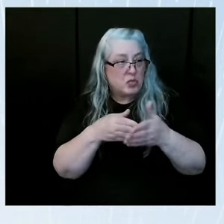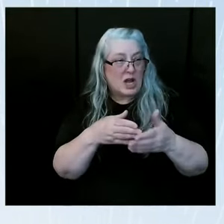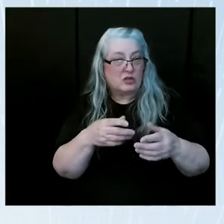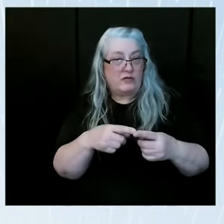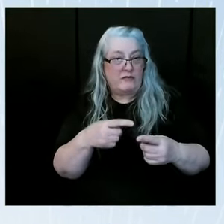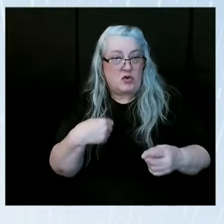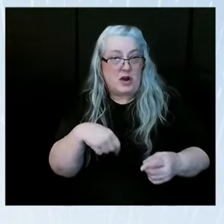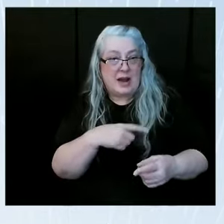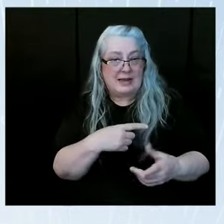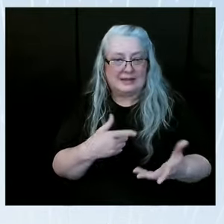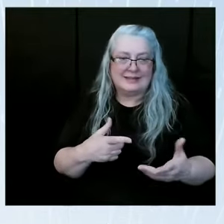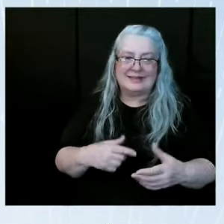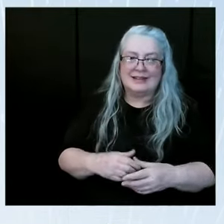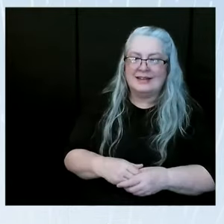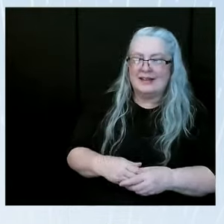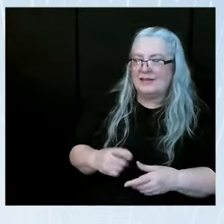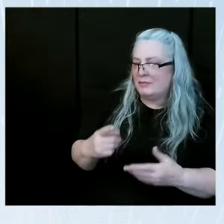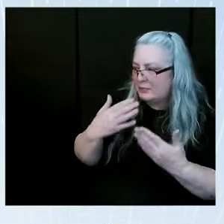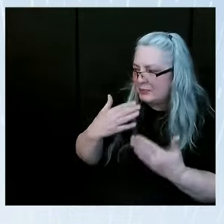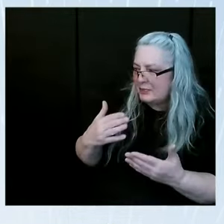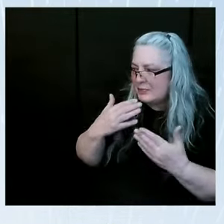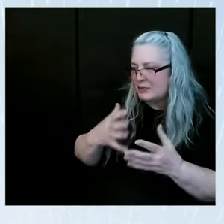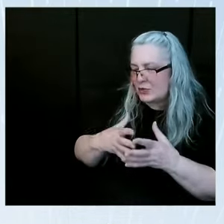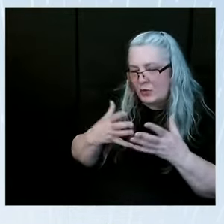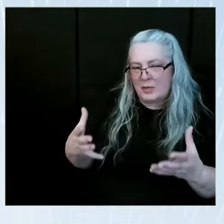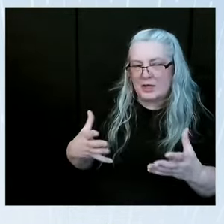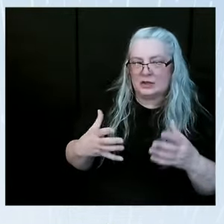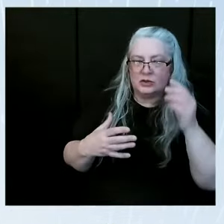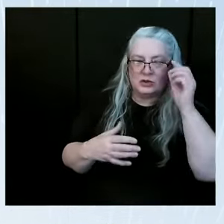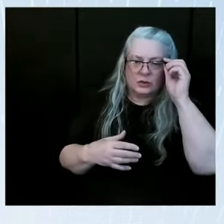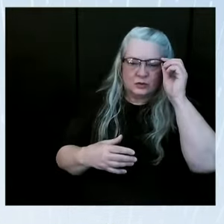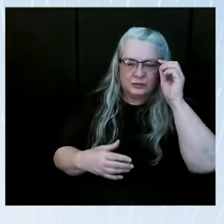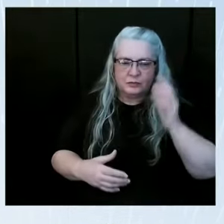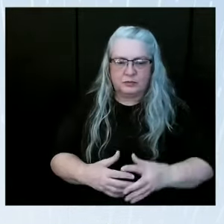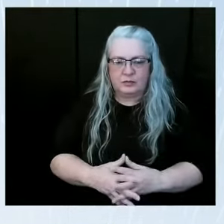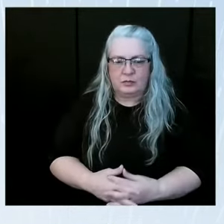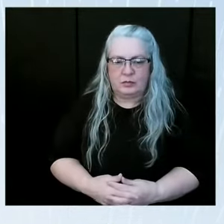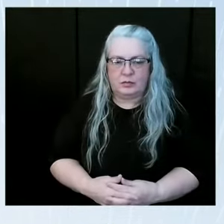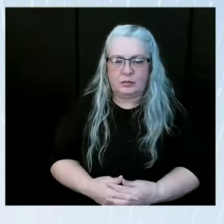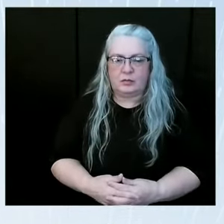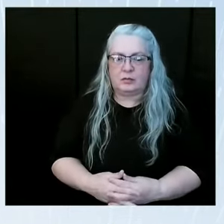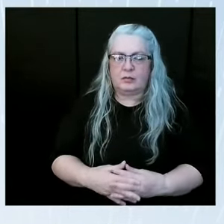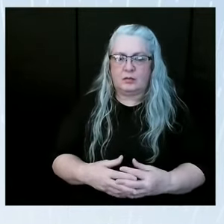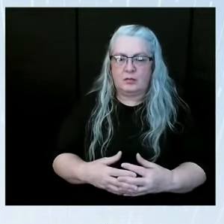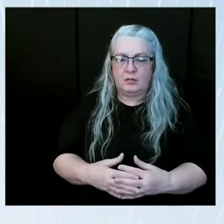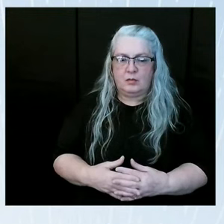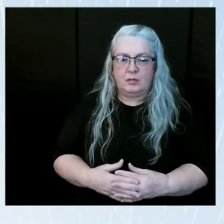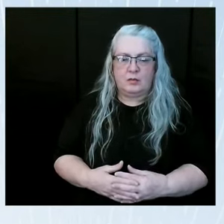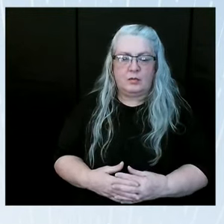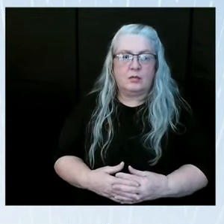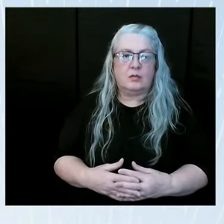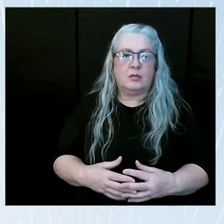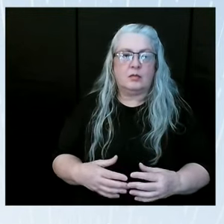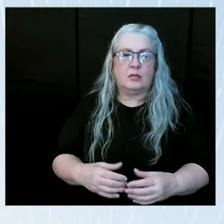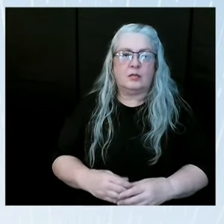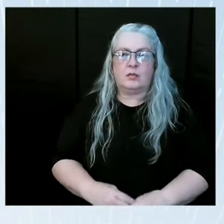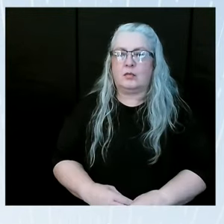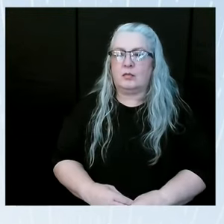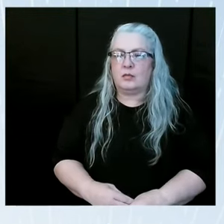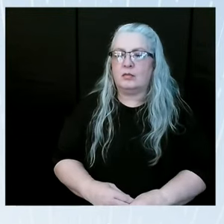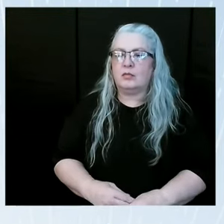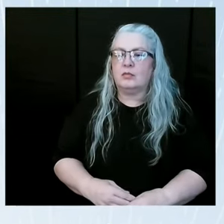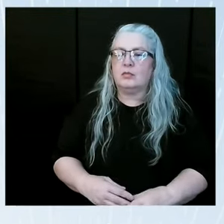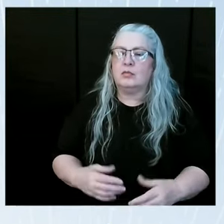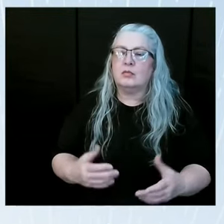Blinken. First, allow me to both congratulate and thank CDM and Blue Dot Initiative on this award and for